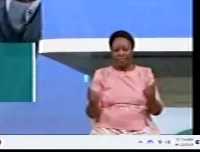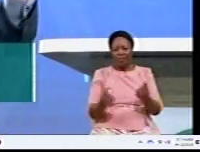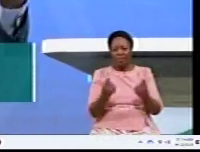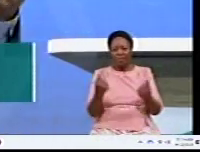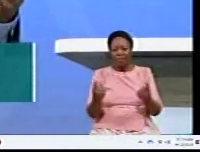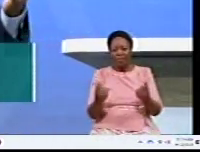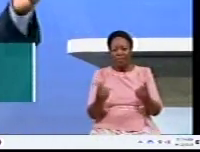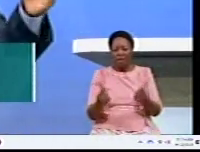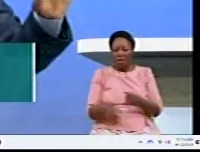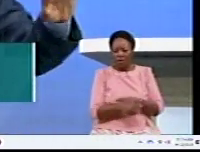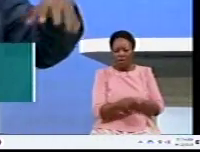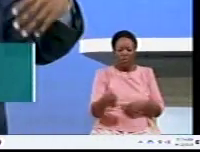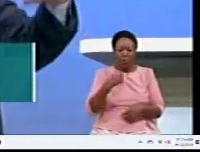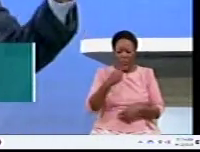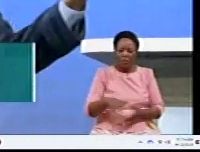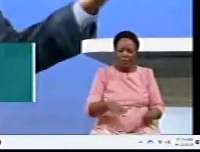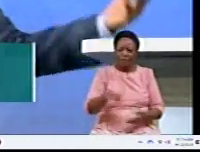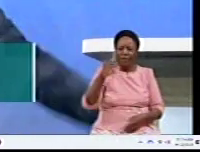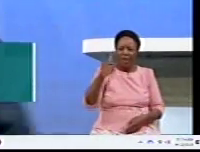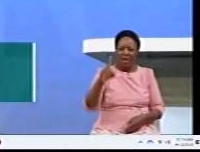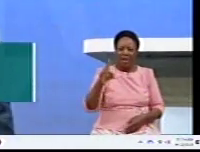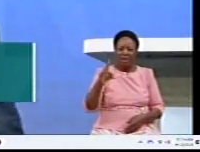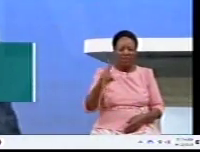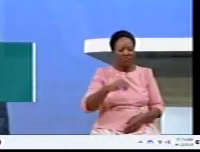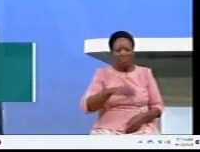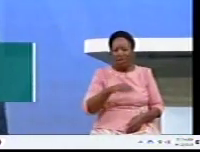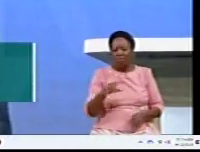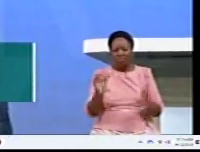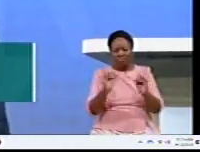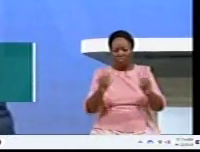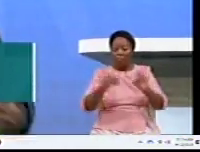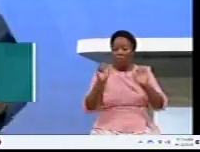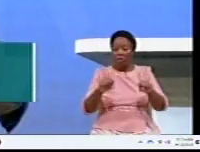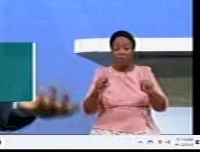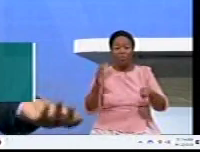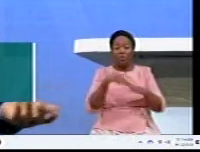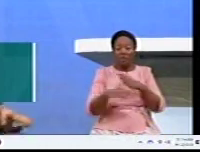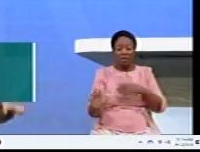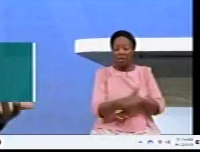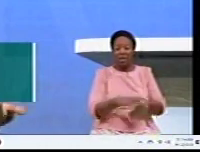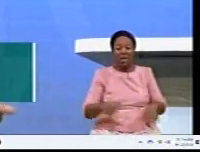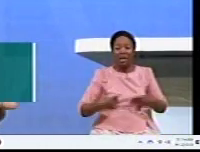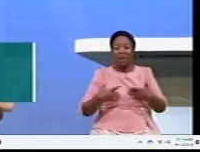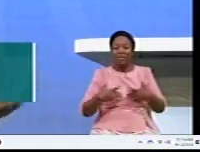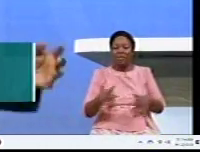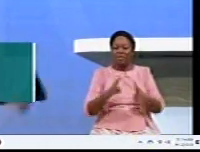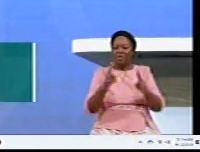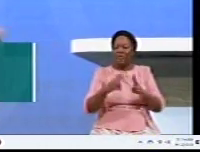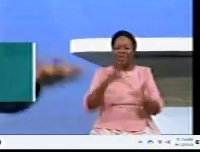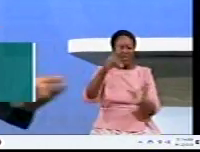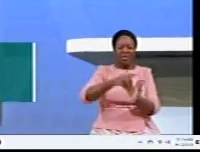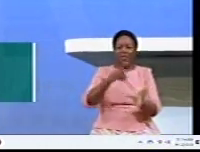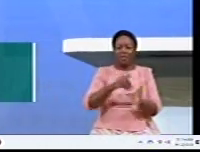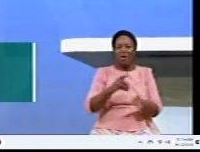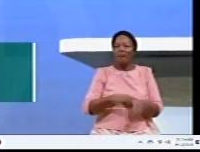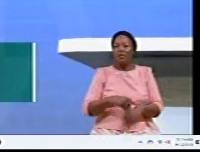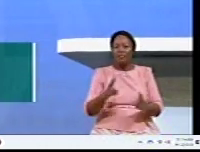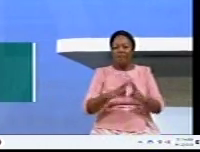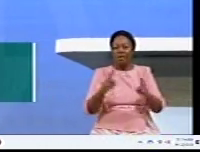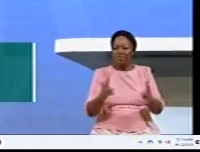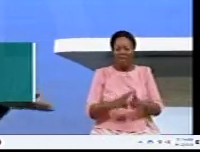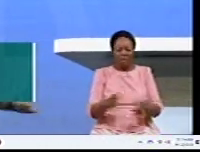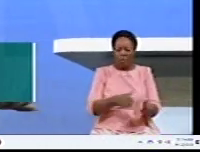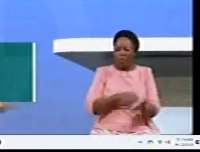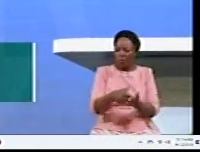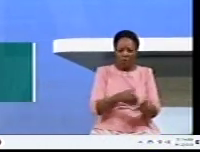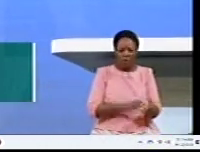those who find impossibilities in their lives, they are invalid, they are impotent, they